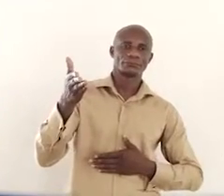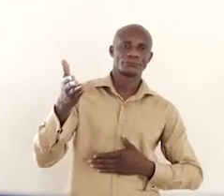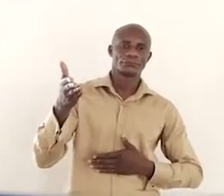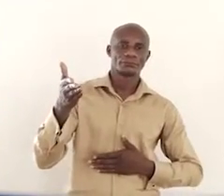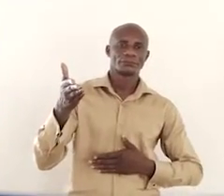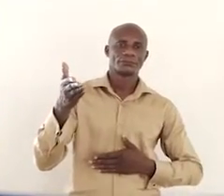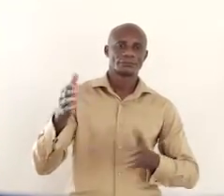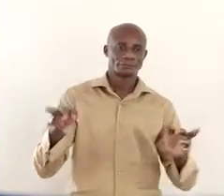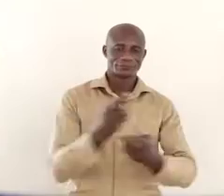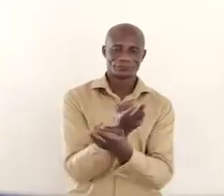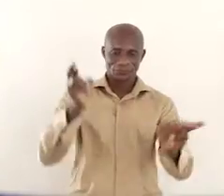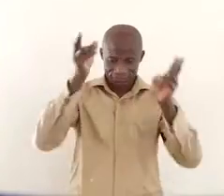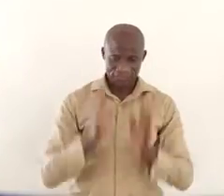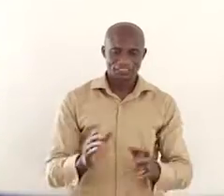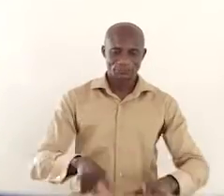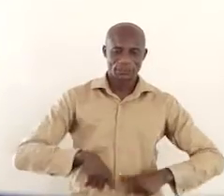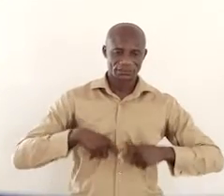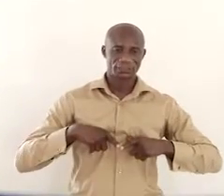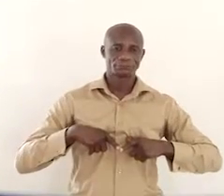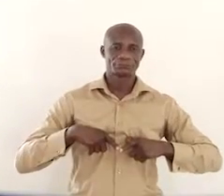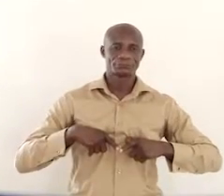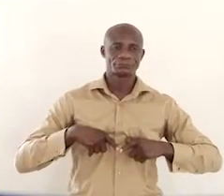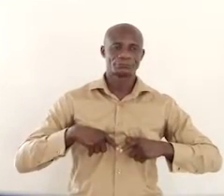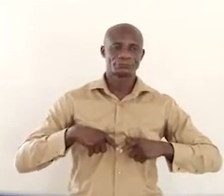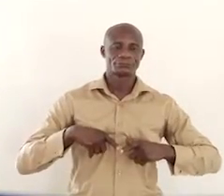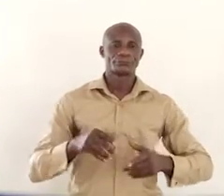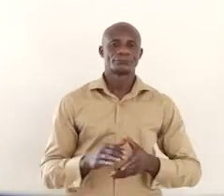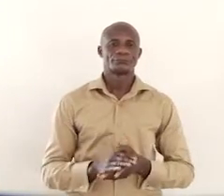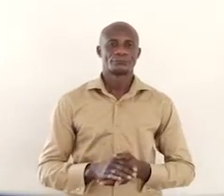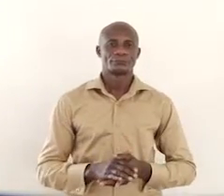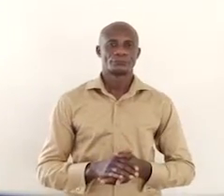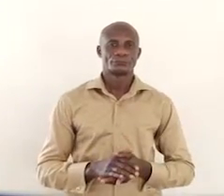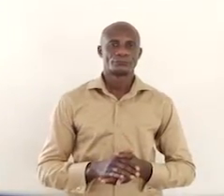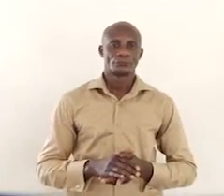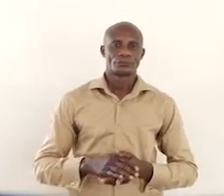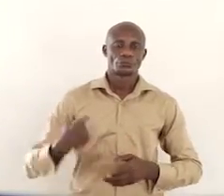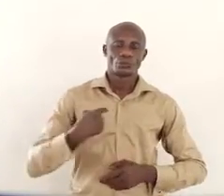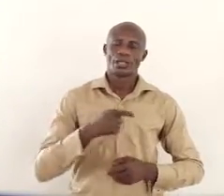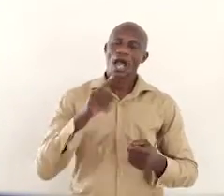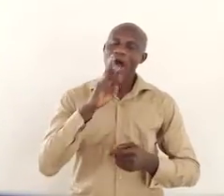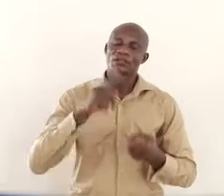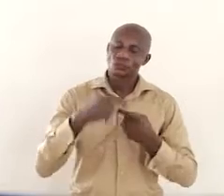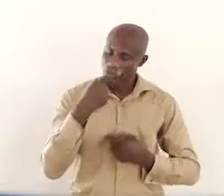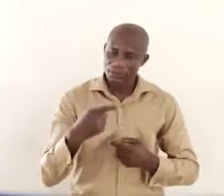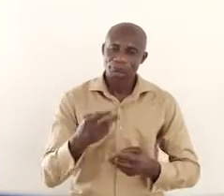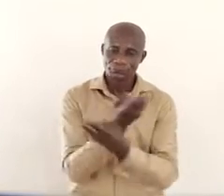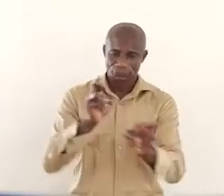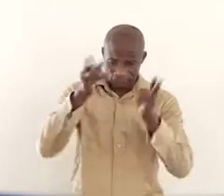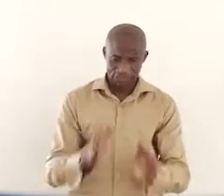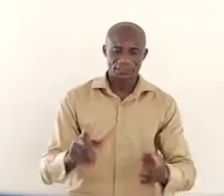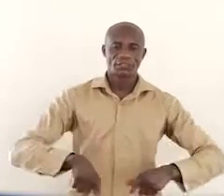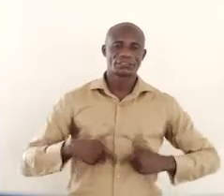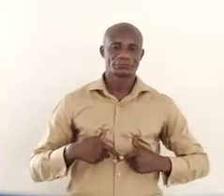Redeemer lives and then we spread hope, whatever that means. We have to say the Redeemer